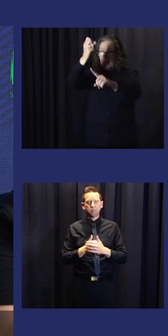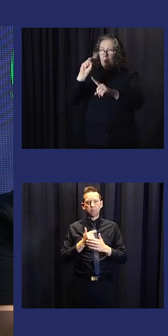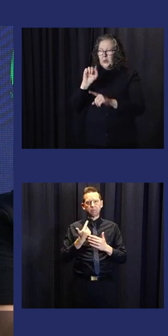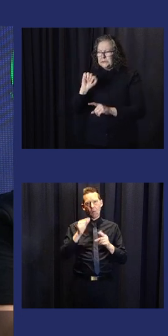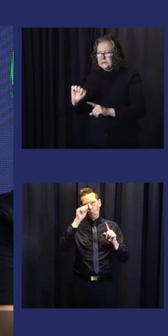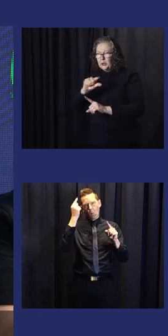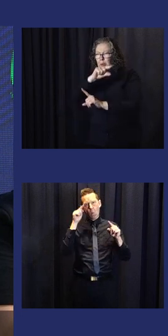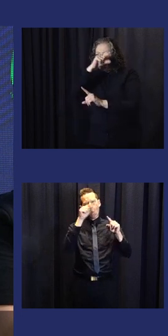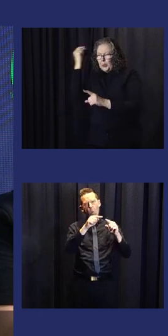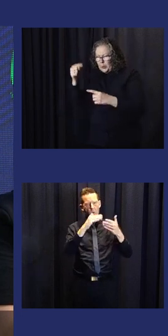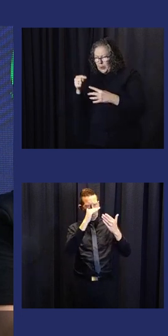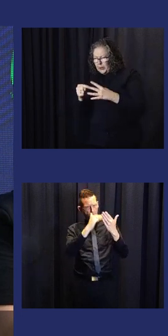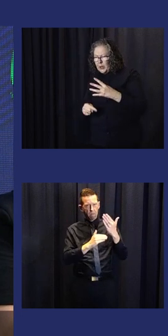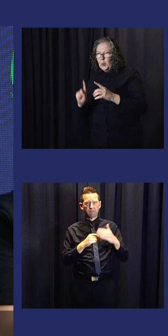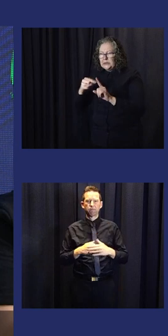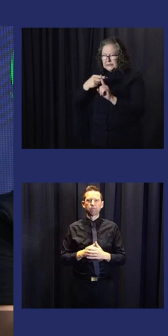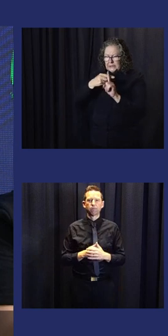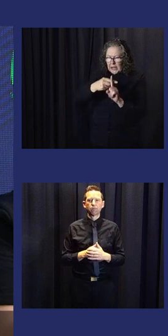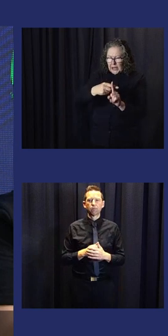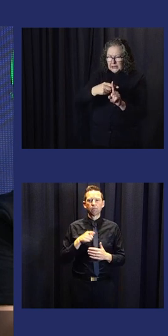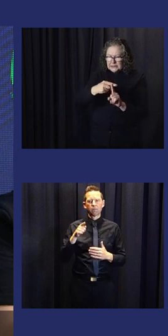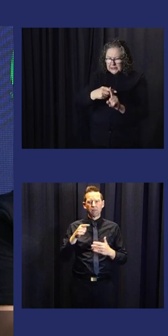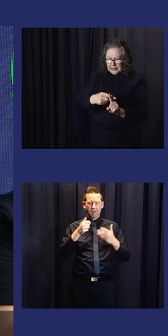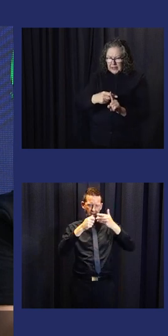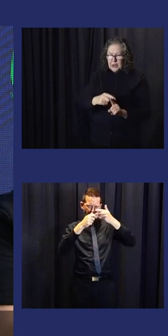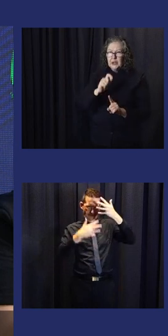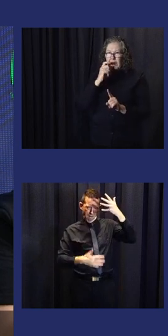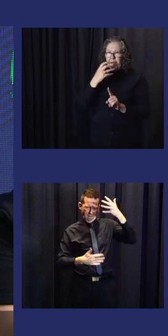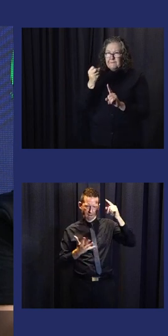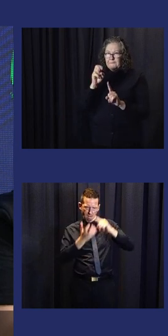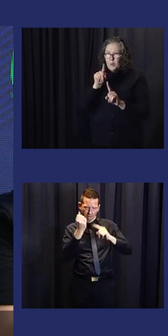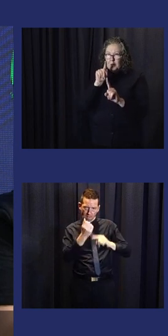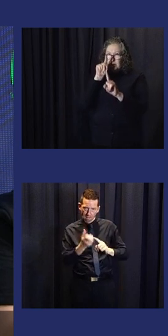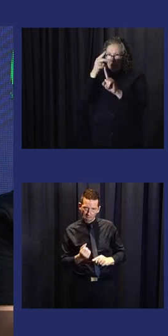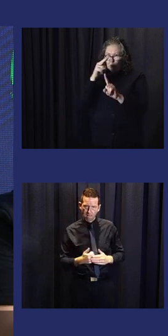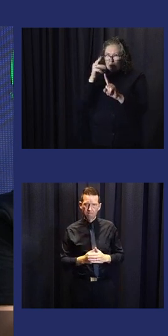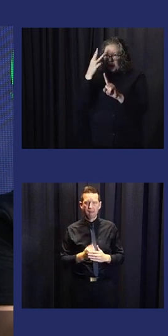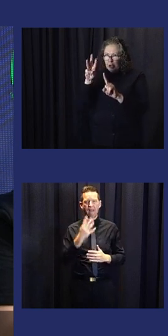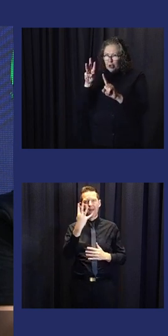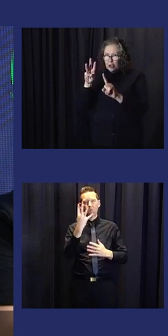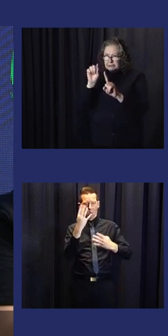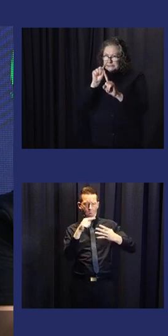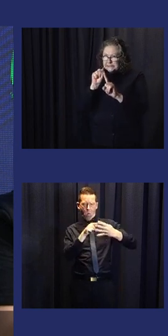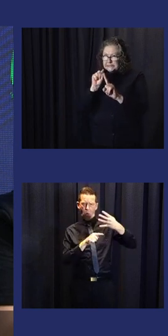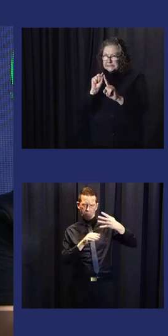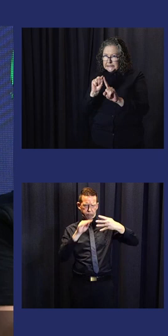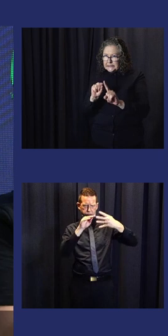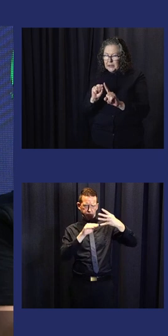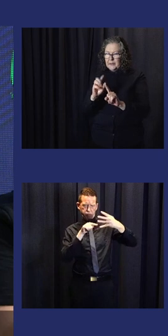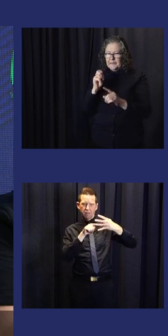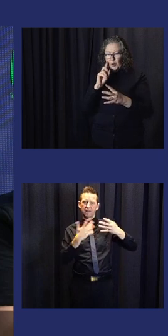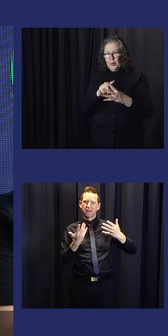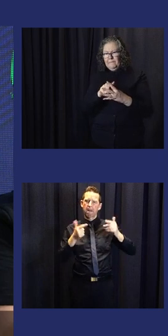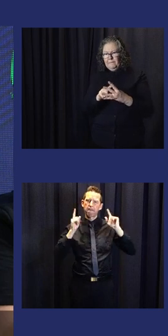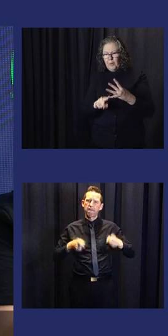global targets of the Sendai framework with its 38 indicators. We have to look at the 4 priorities for action, but we